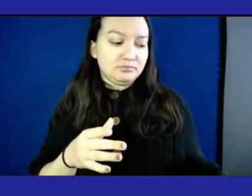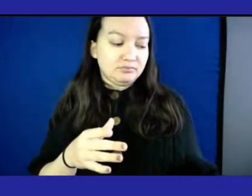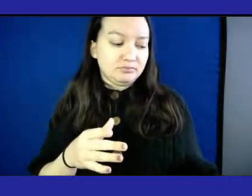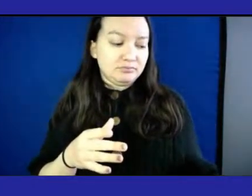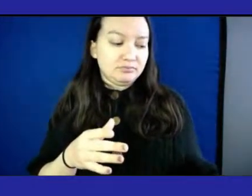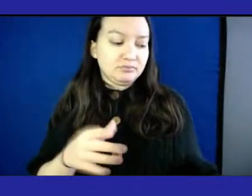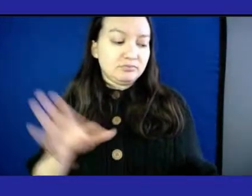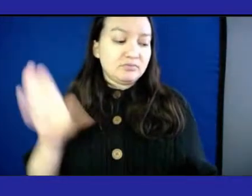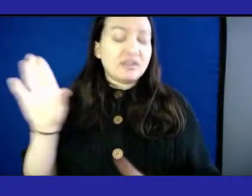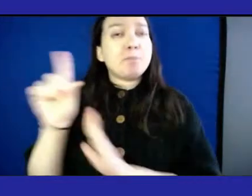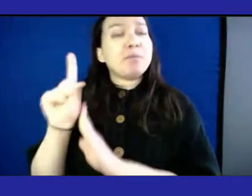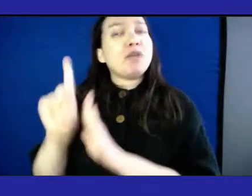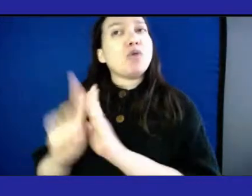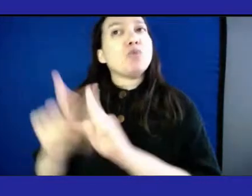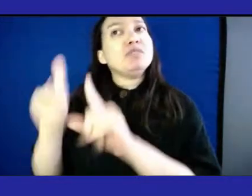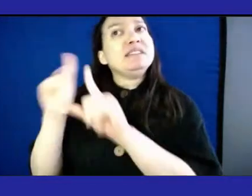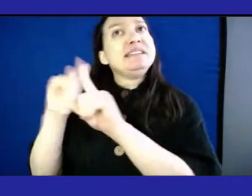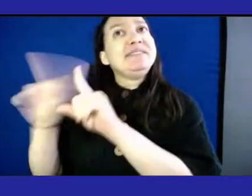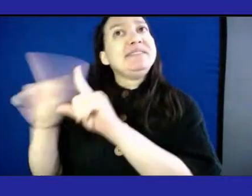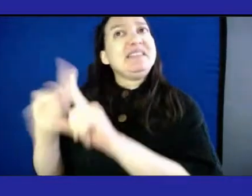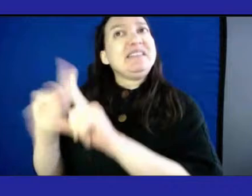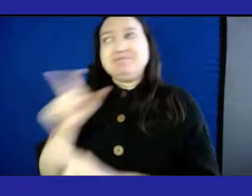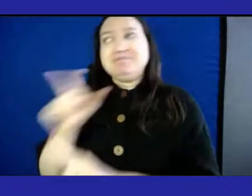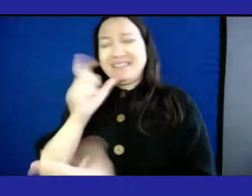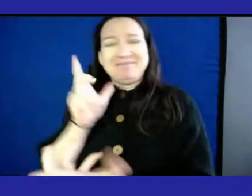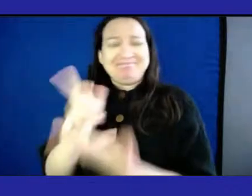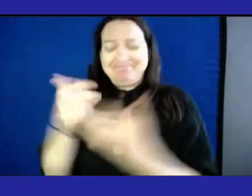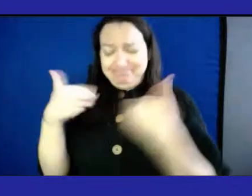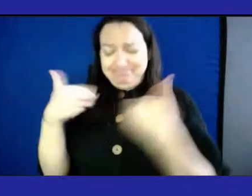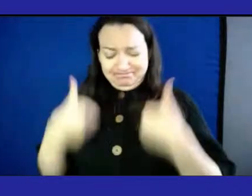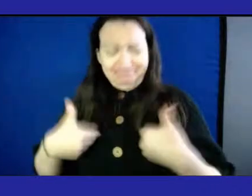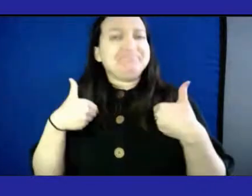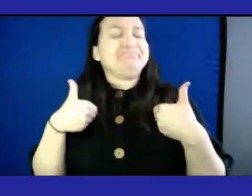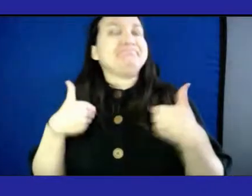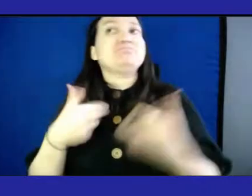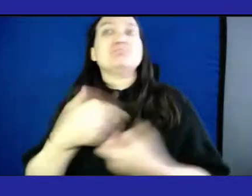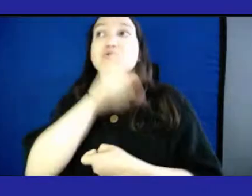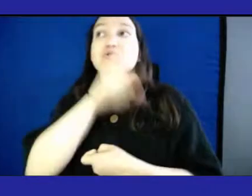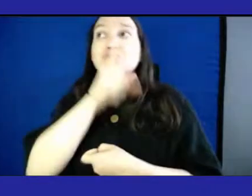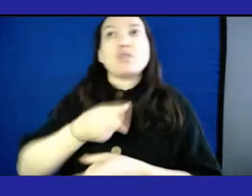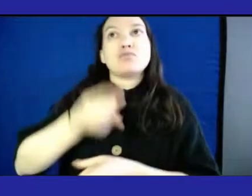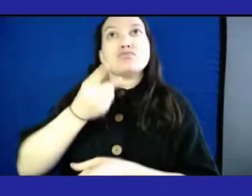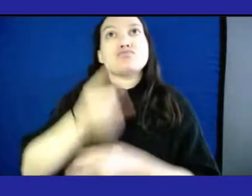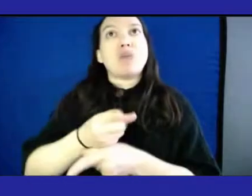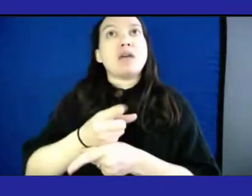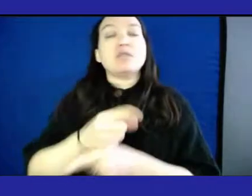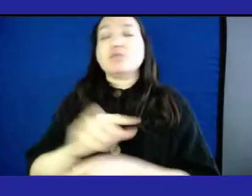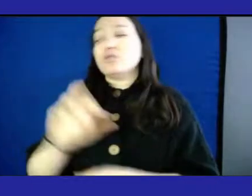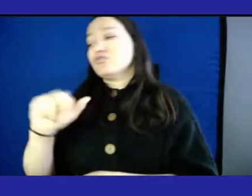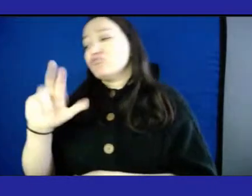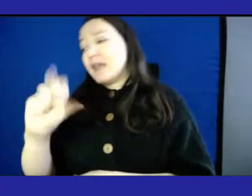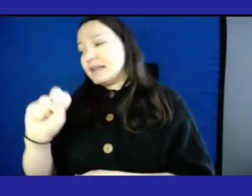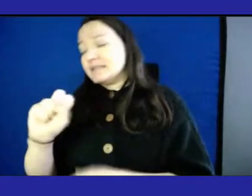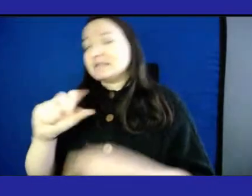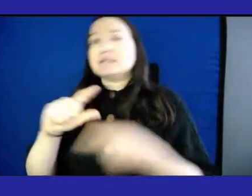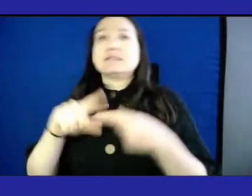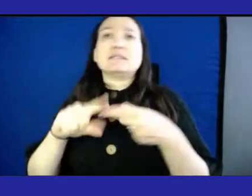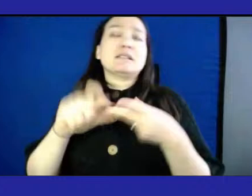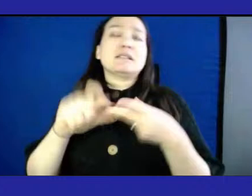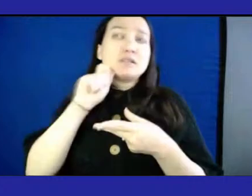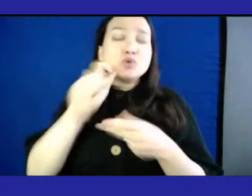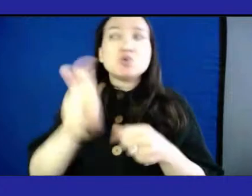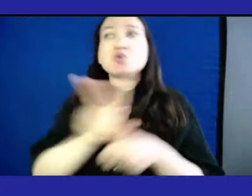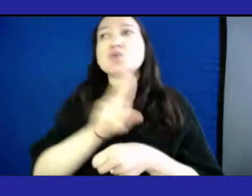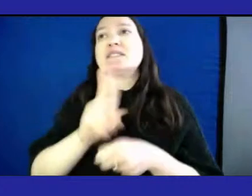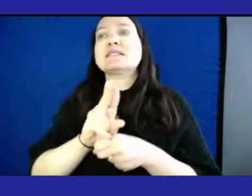who is like none of these truly capture me. So making sure that we have the right race, ethnicity, you know, using the census